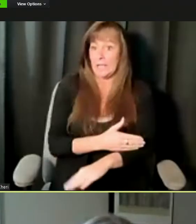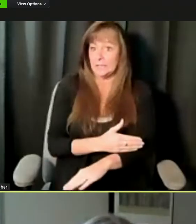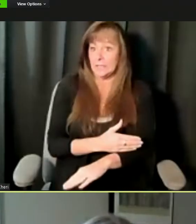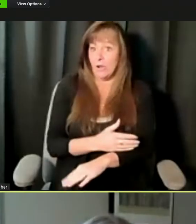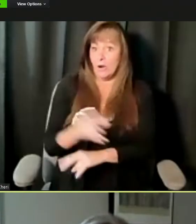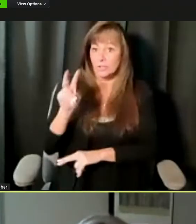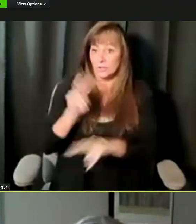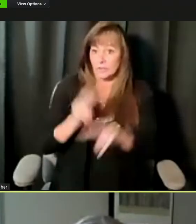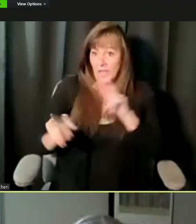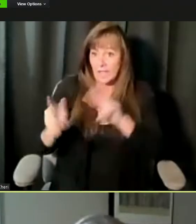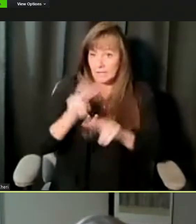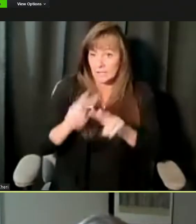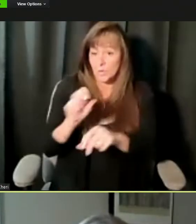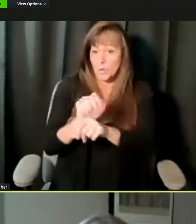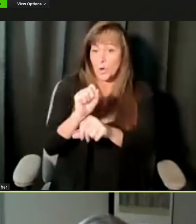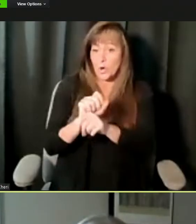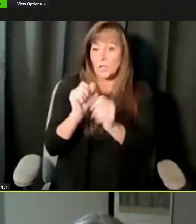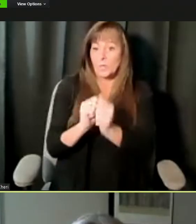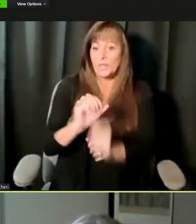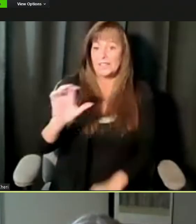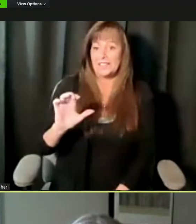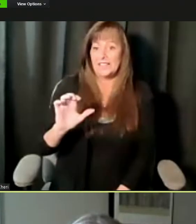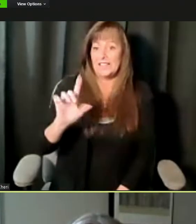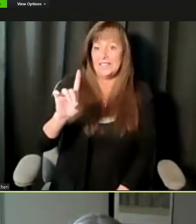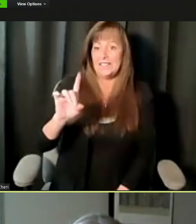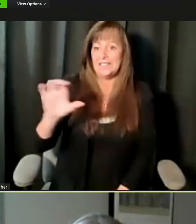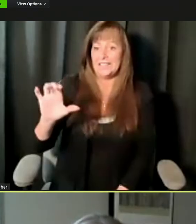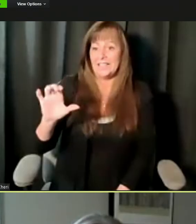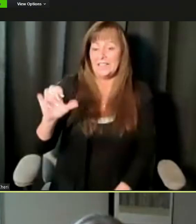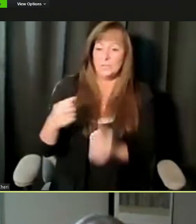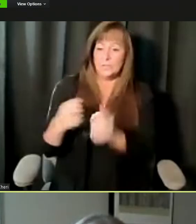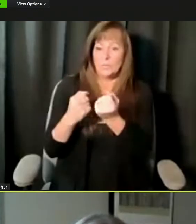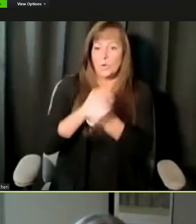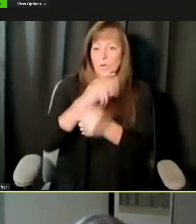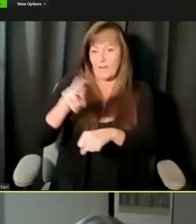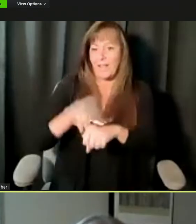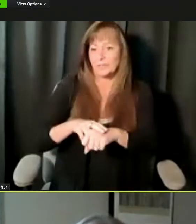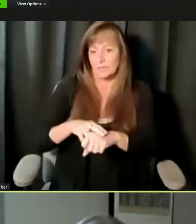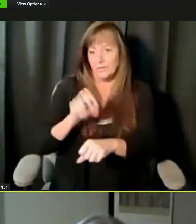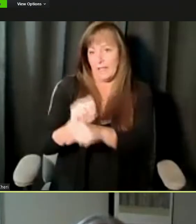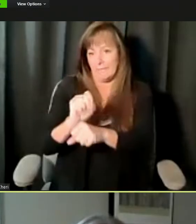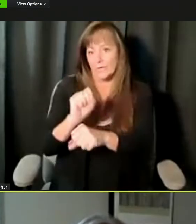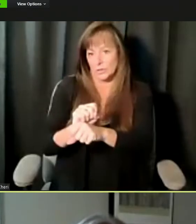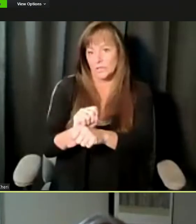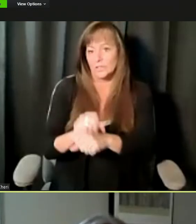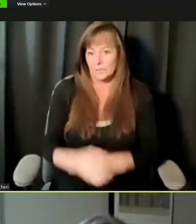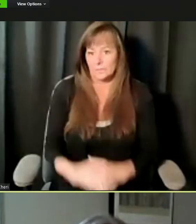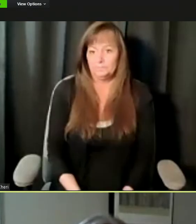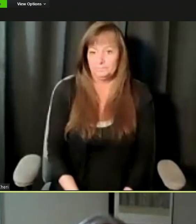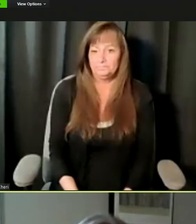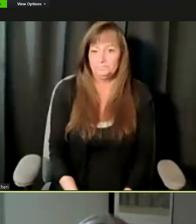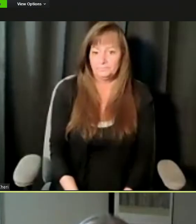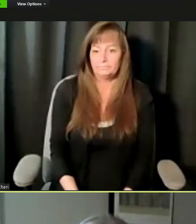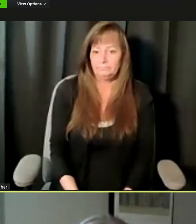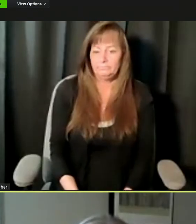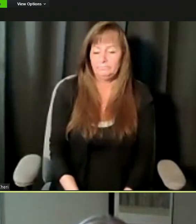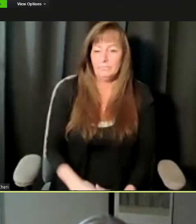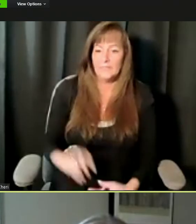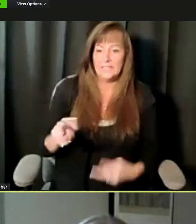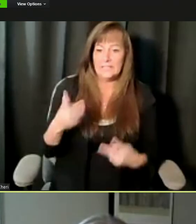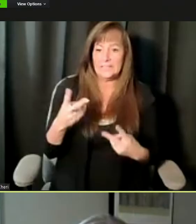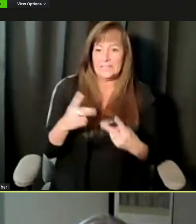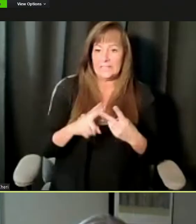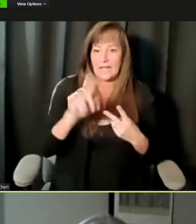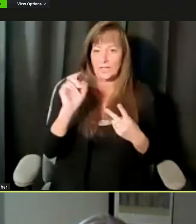with CDC and sending them isolates also to support national surveillance efforts. To your second